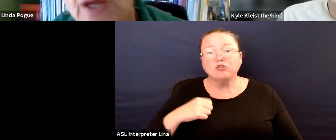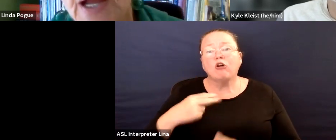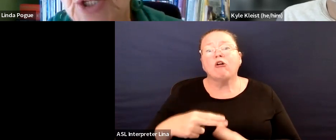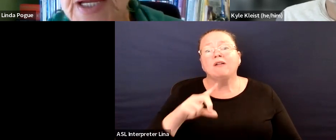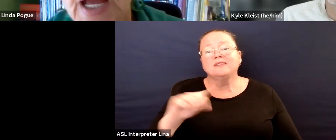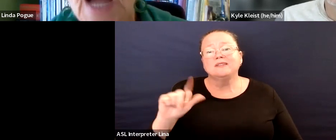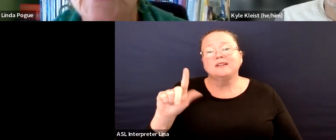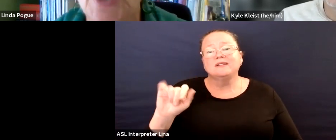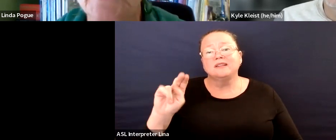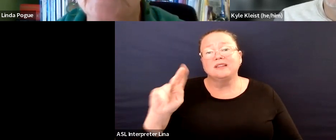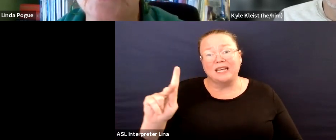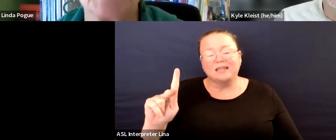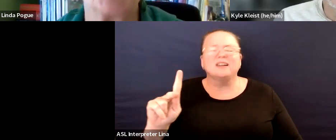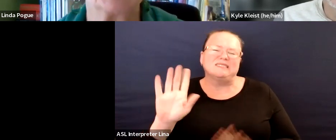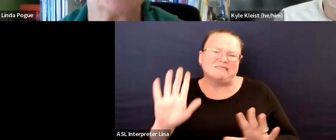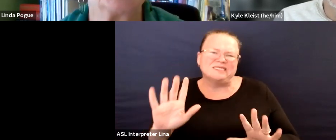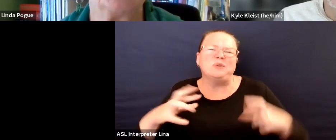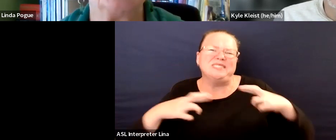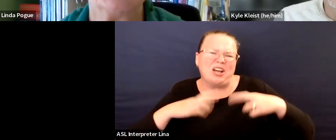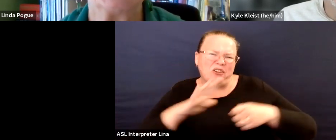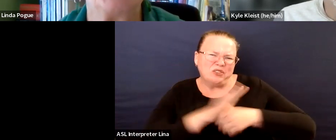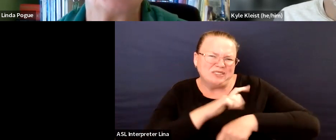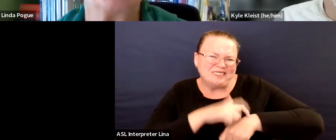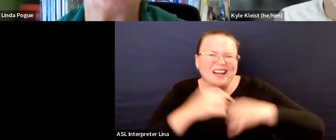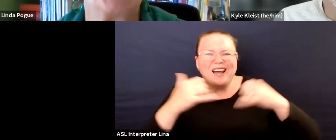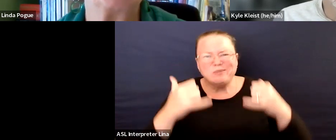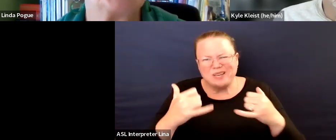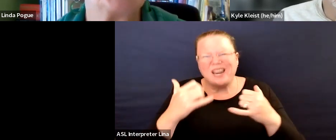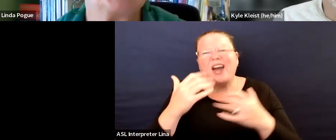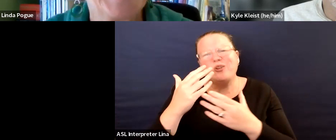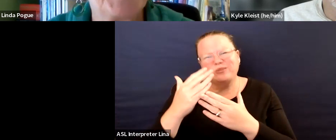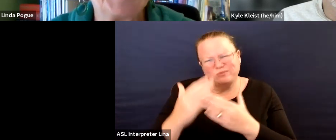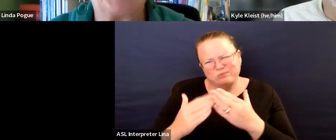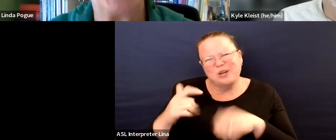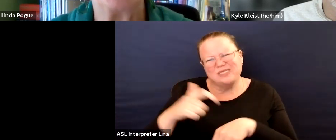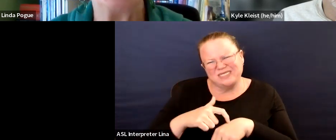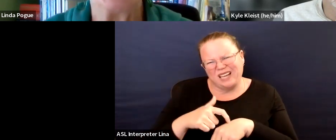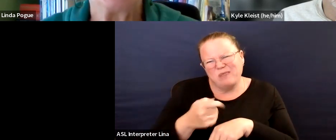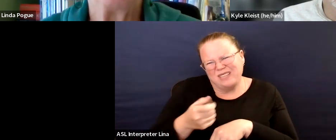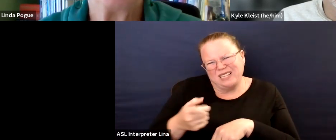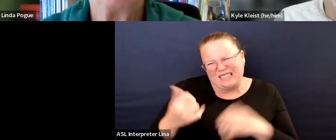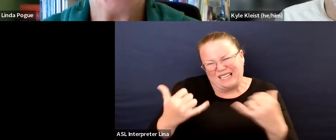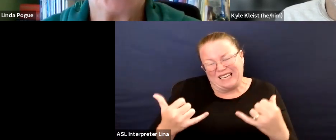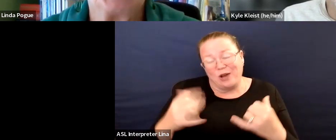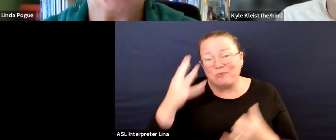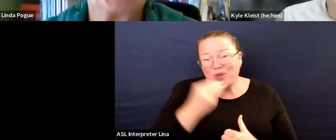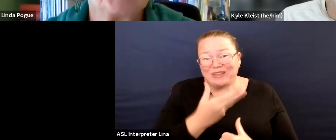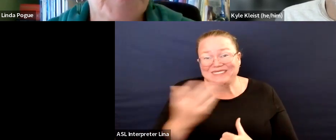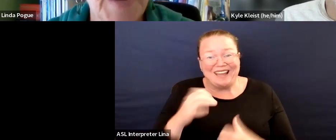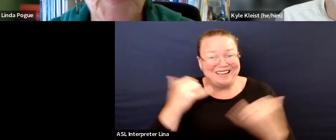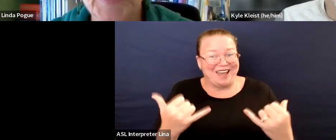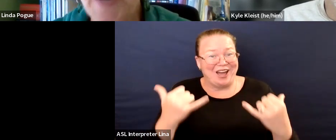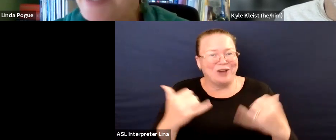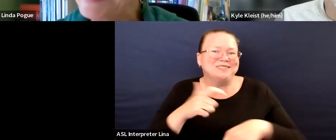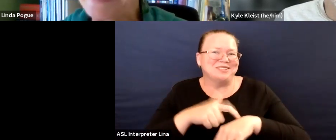Link. Actually, I've retired from full-time work and I just do some very part-time now. Lovely stuff like this, sharing time with you and